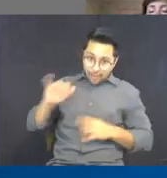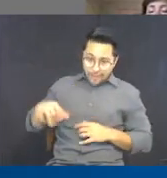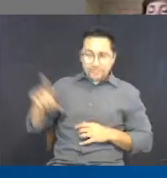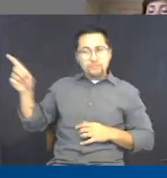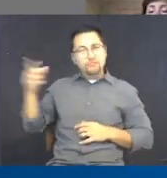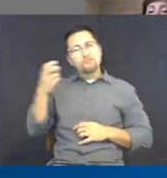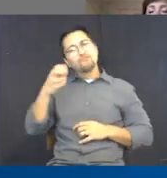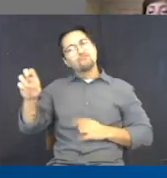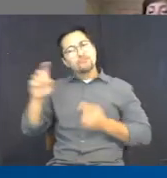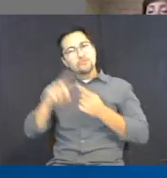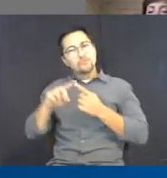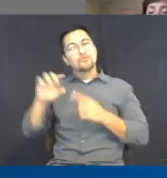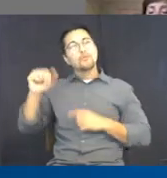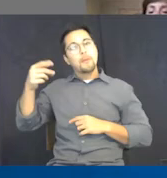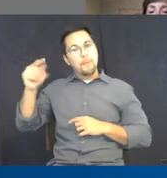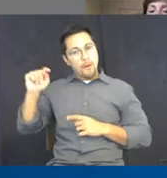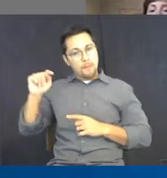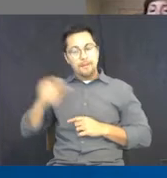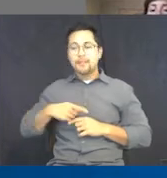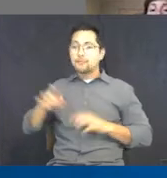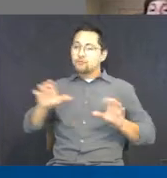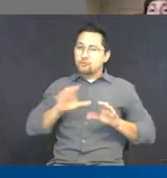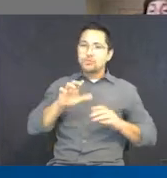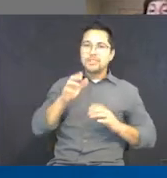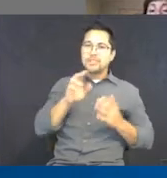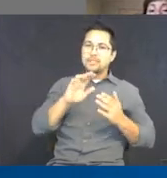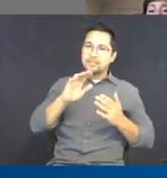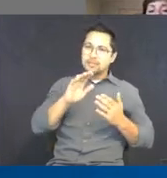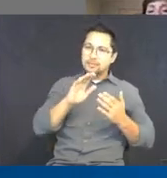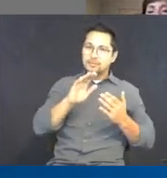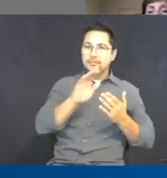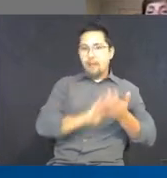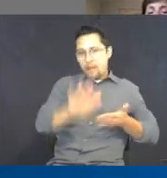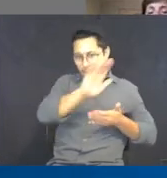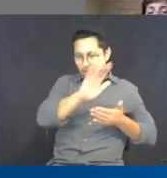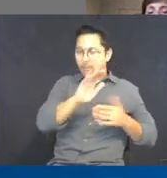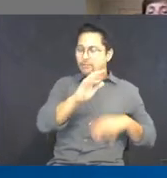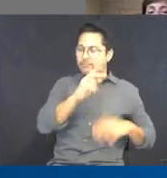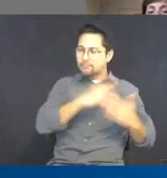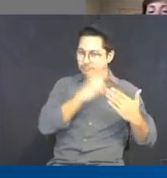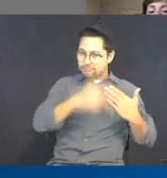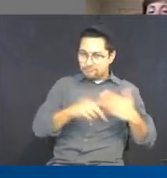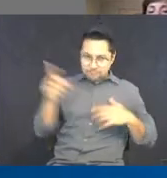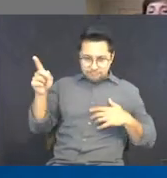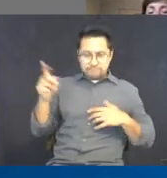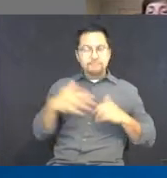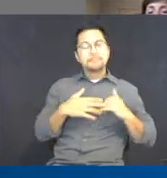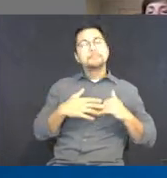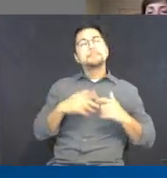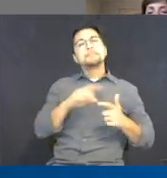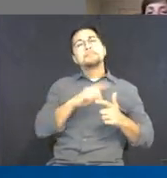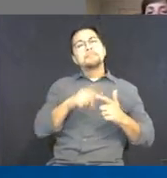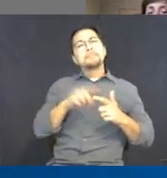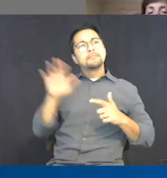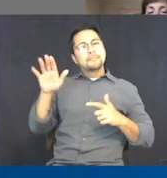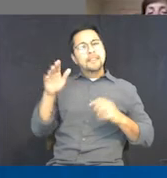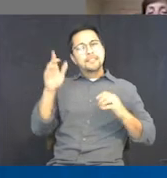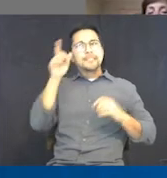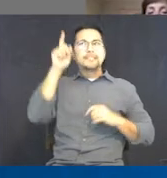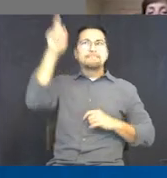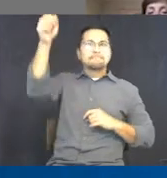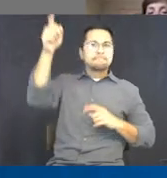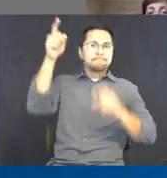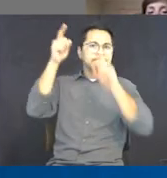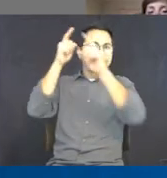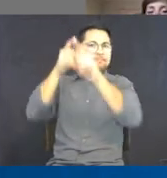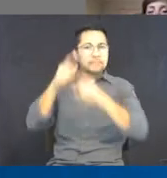some property that is family owned. And in this last year, he actually was able to build his log cabin and move into